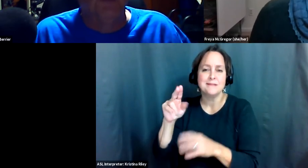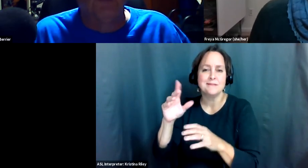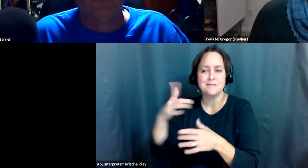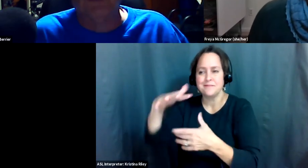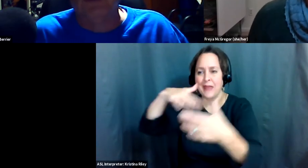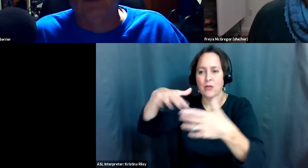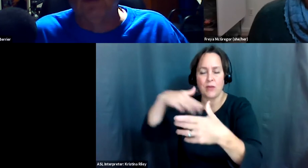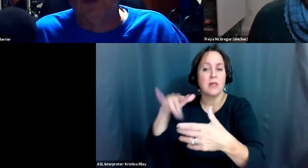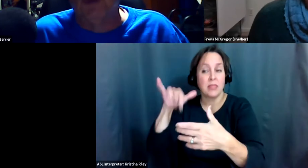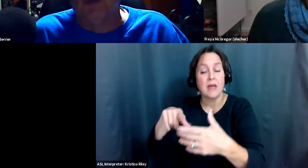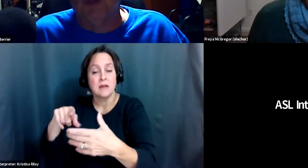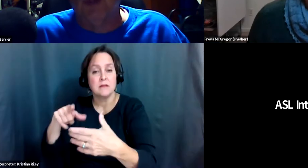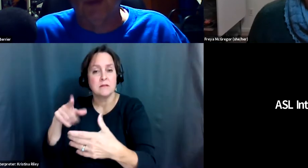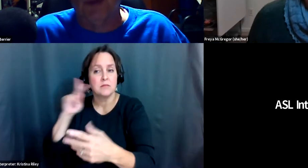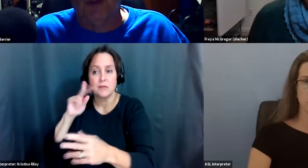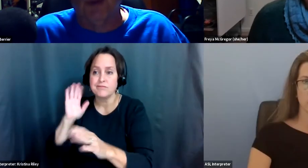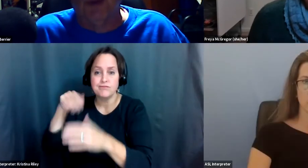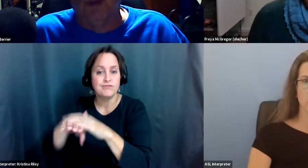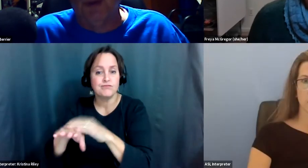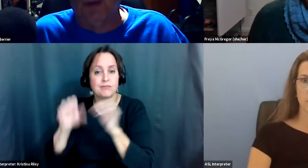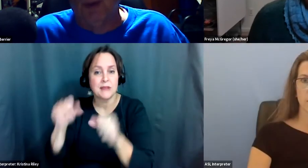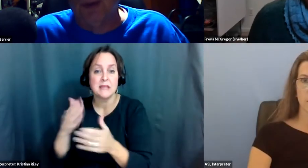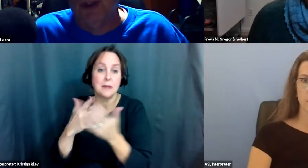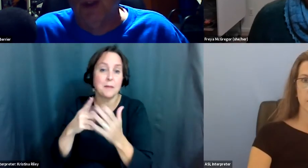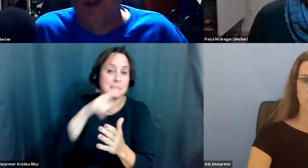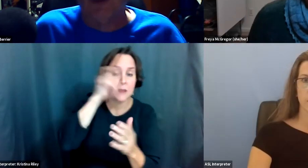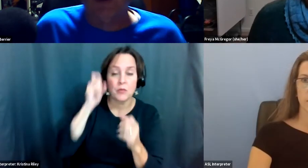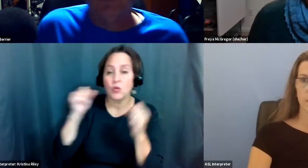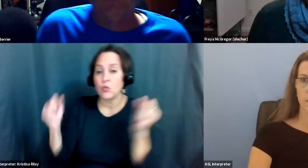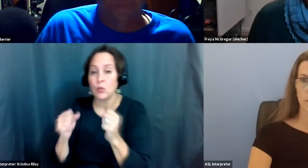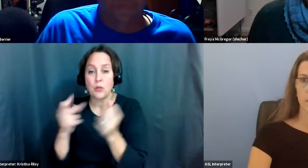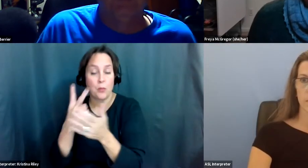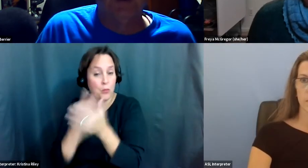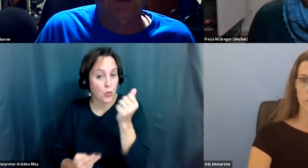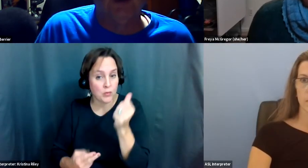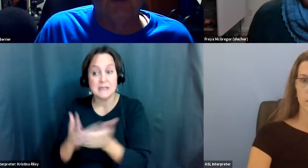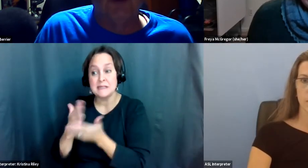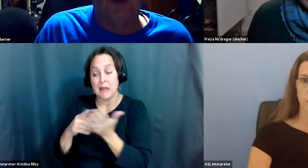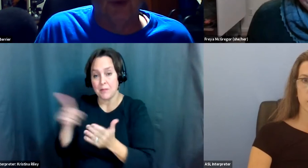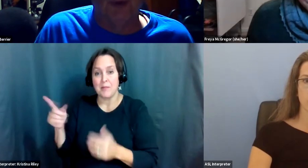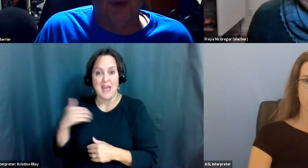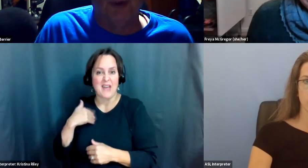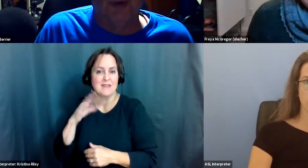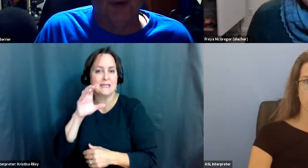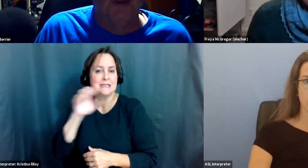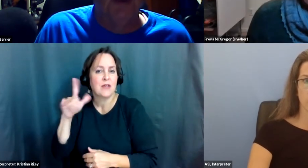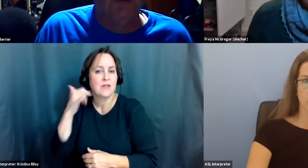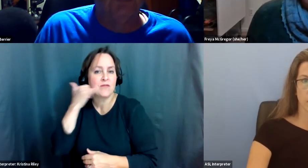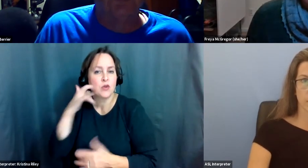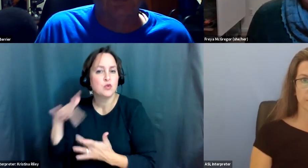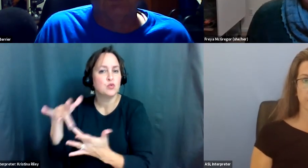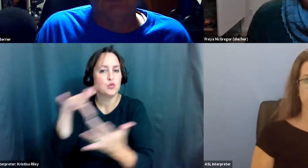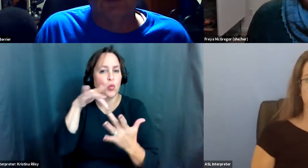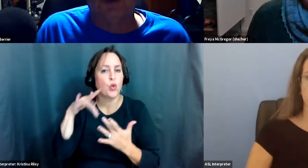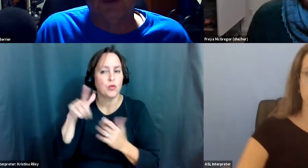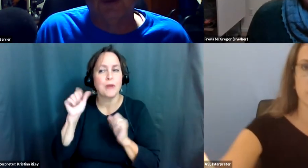both. And some of them are available in the summer and the winter, both. And on some of them, we've even had cell phone tours where you could use